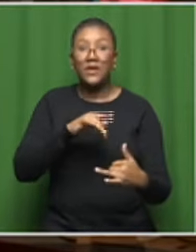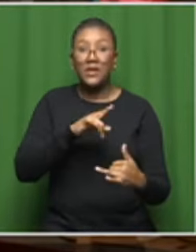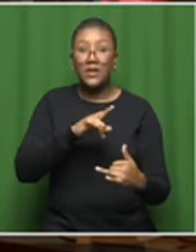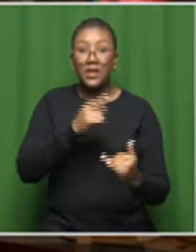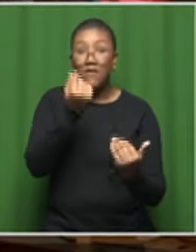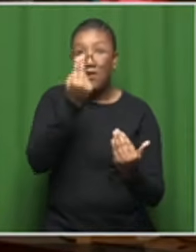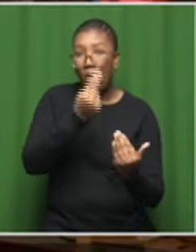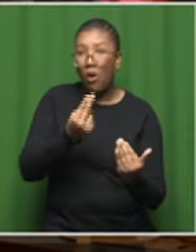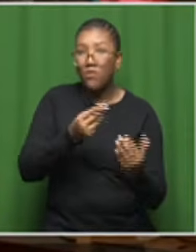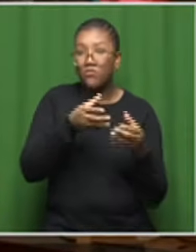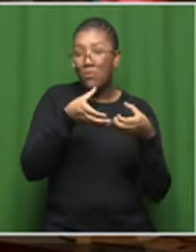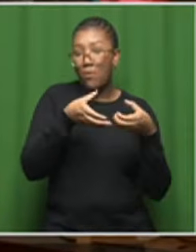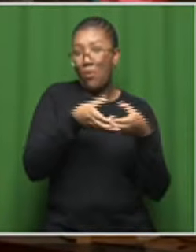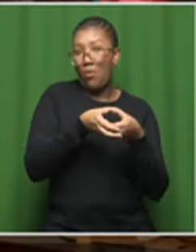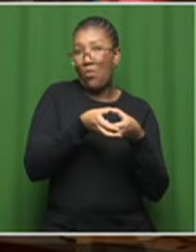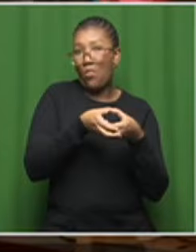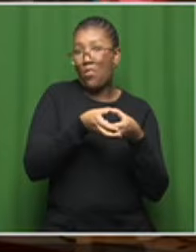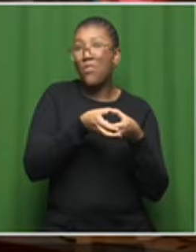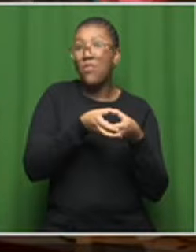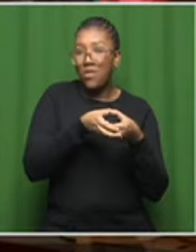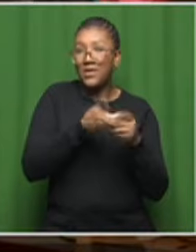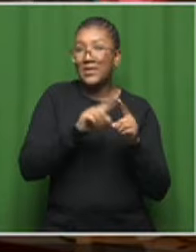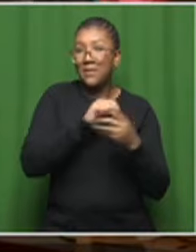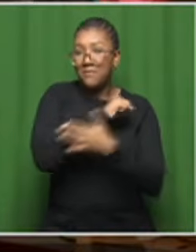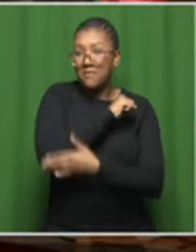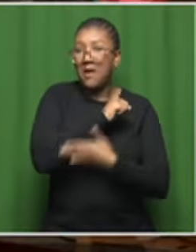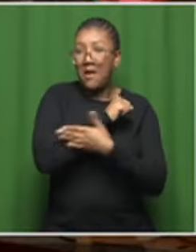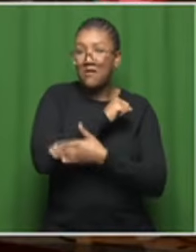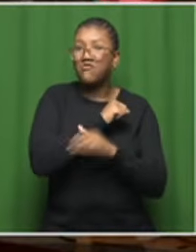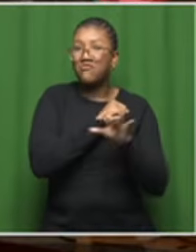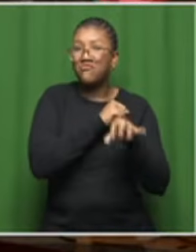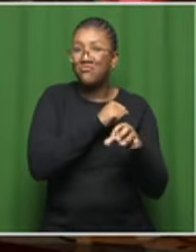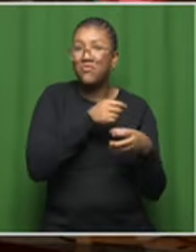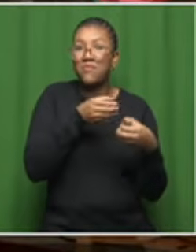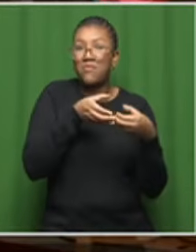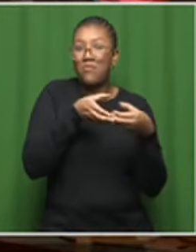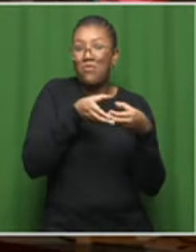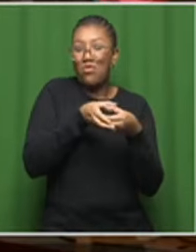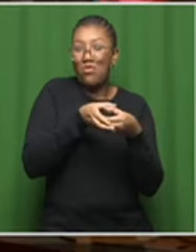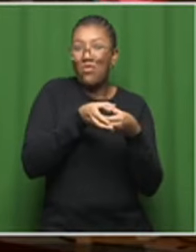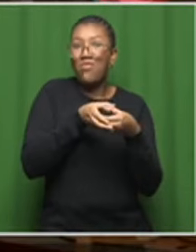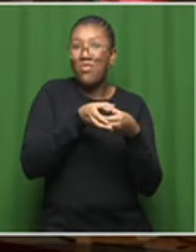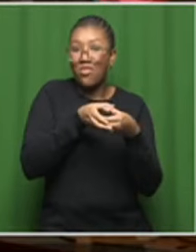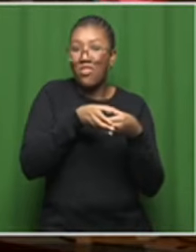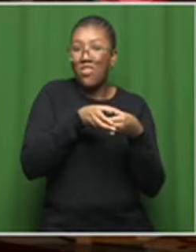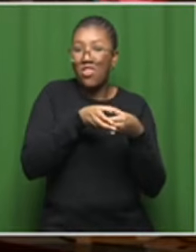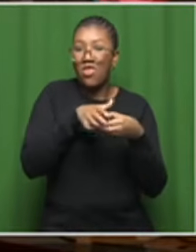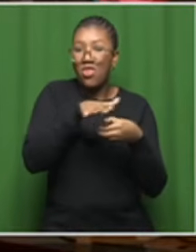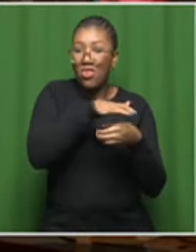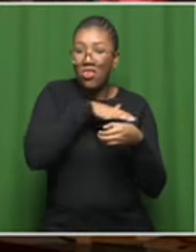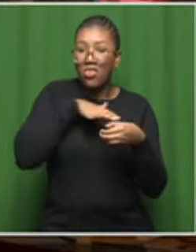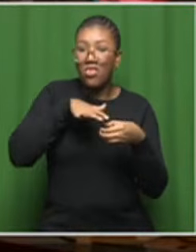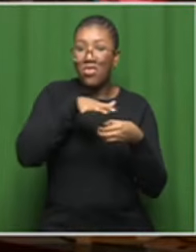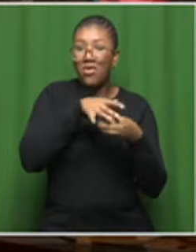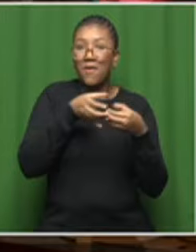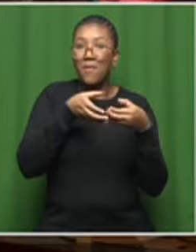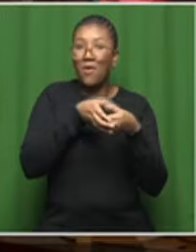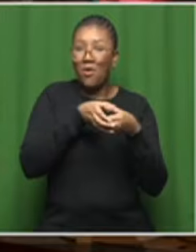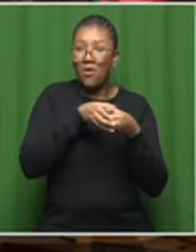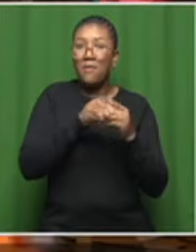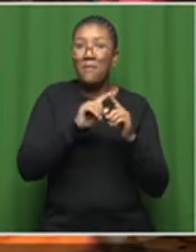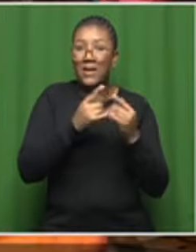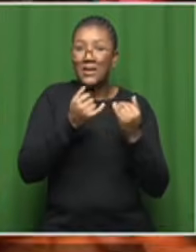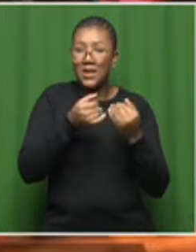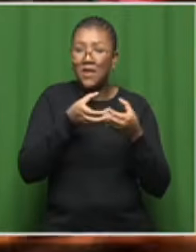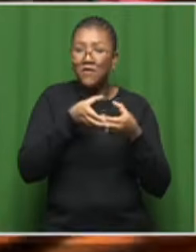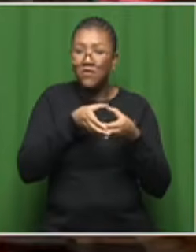a small country. That means we are a very small art scene at the moment, but there are